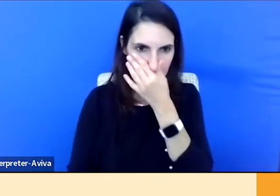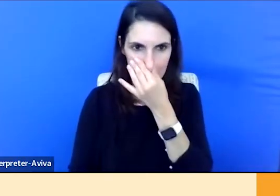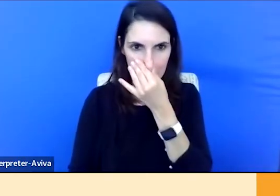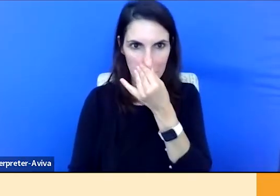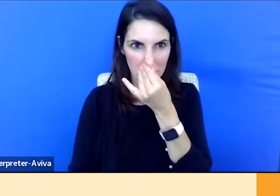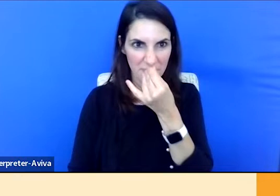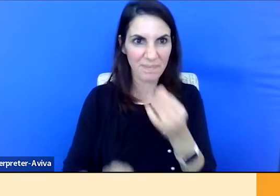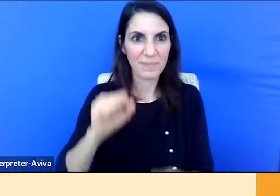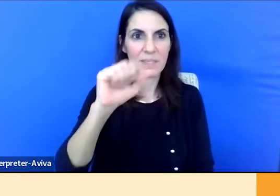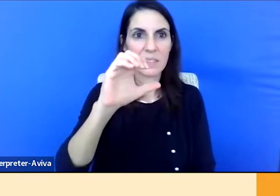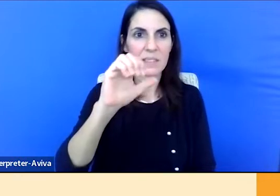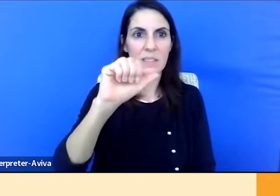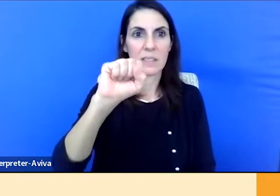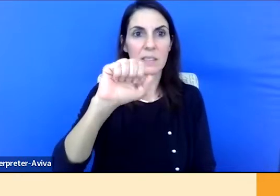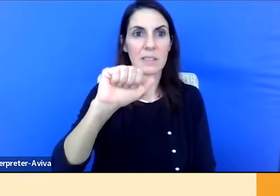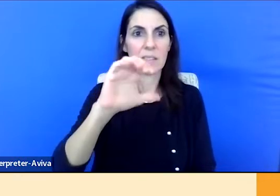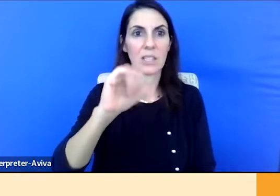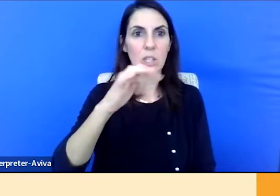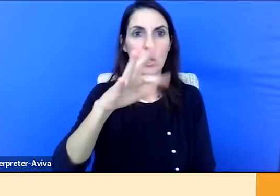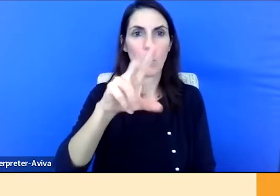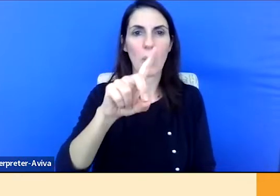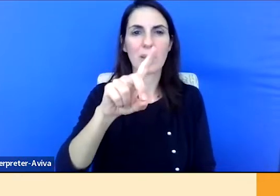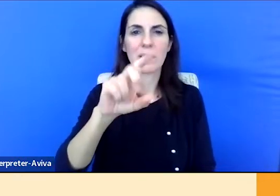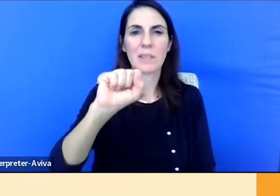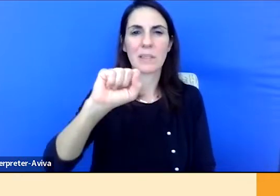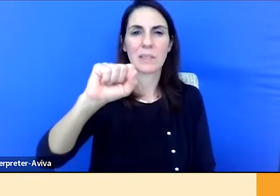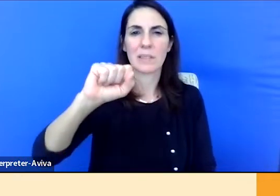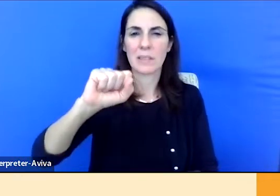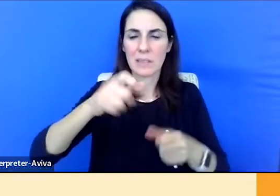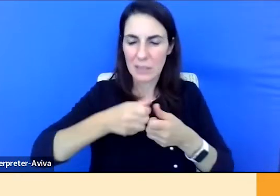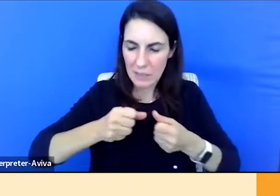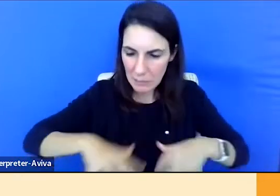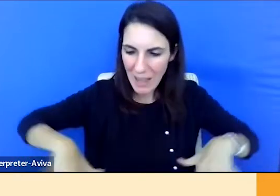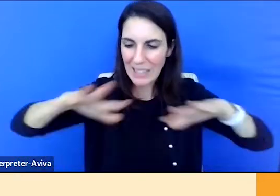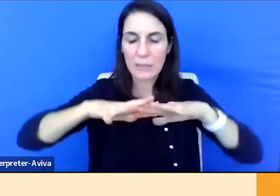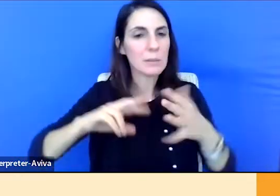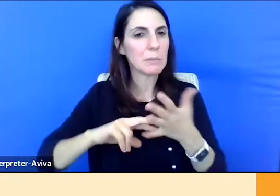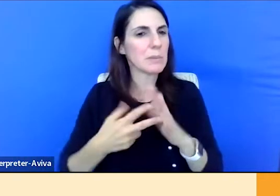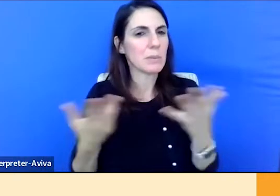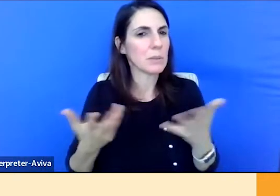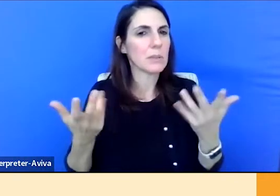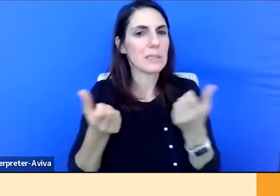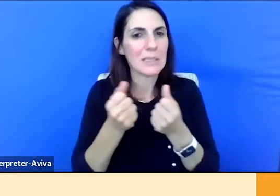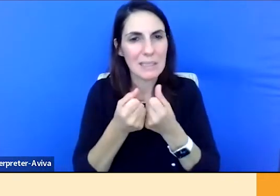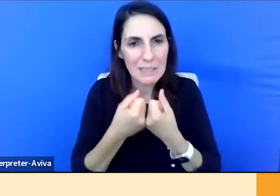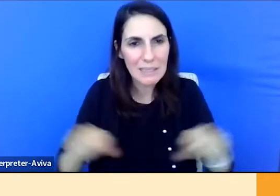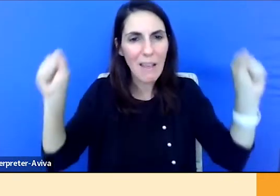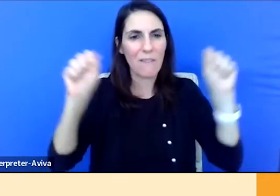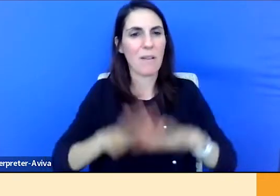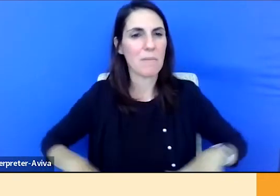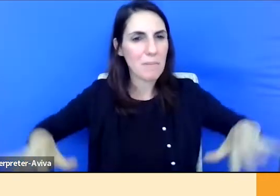Sacred space. This will be a safe place. This will be a